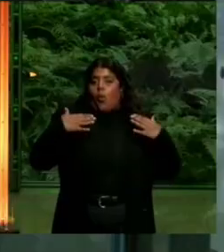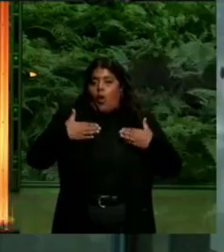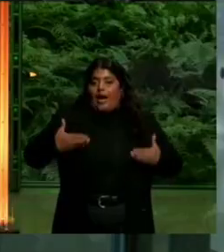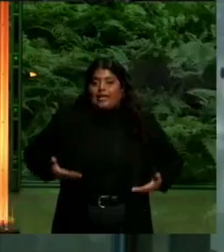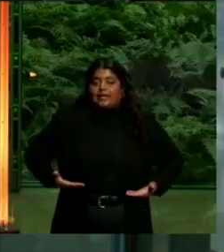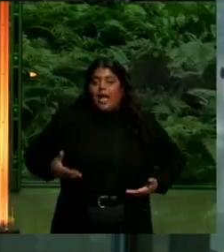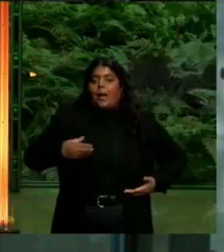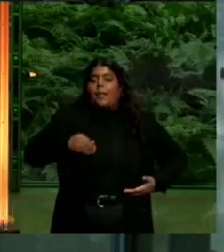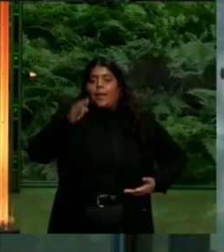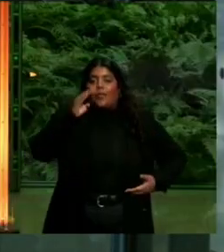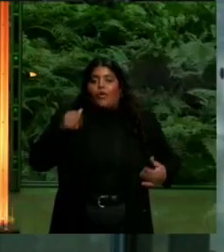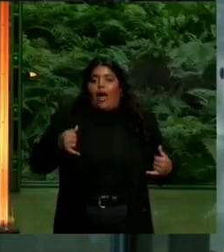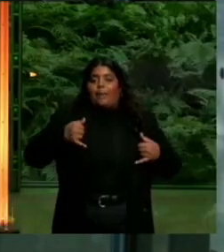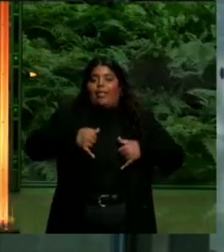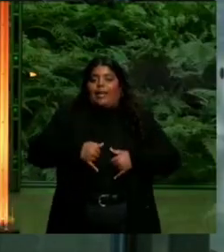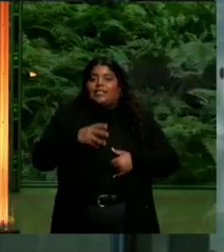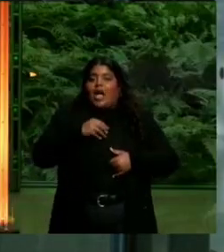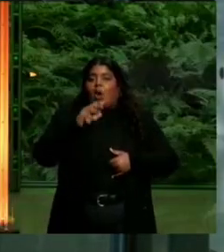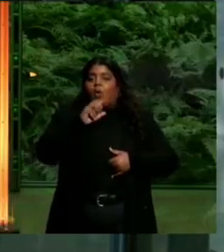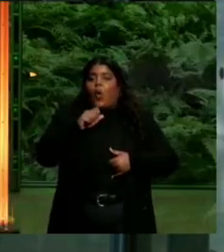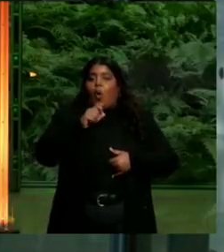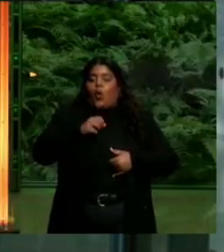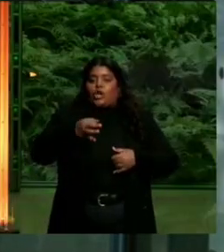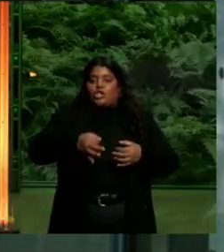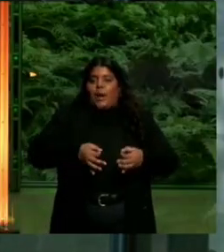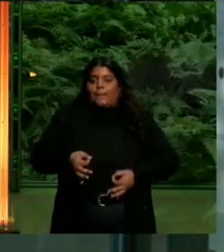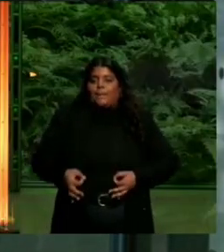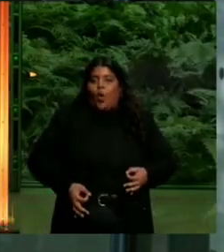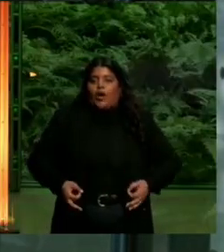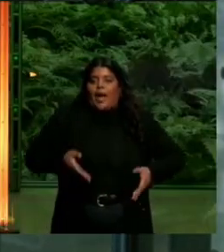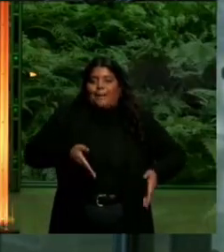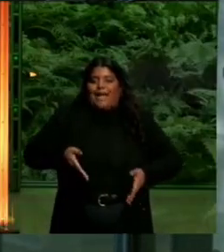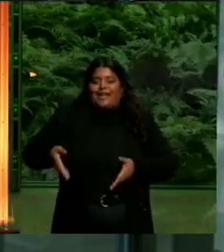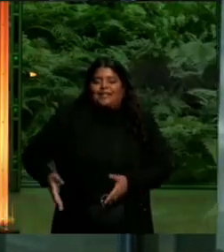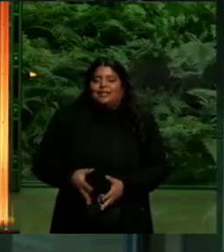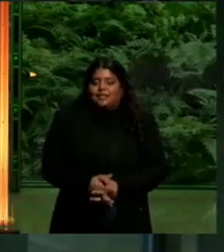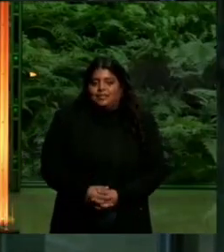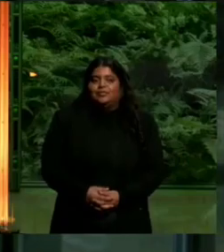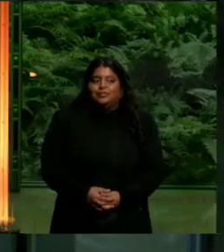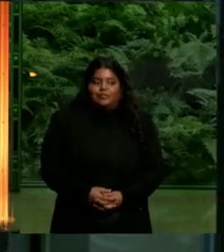brown blazer, and orange polka dot pants.